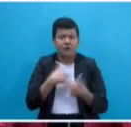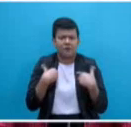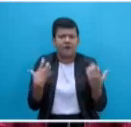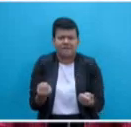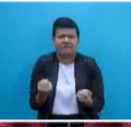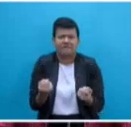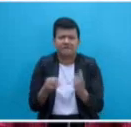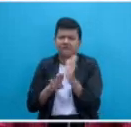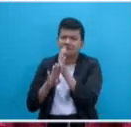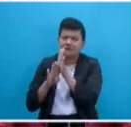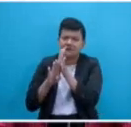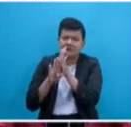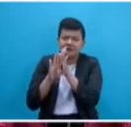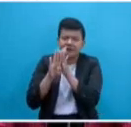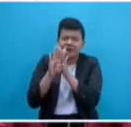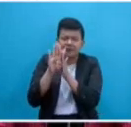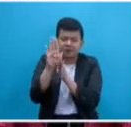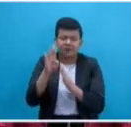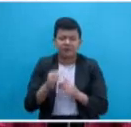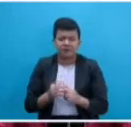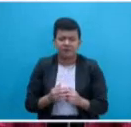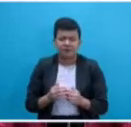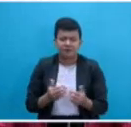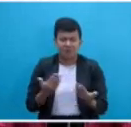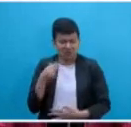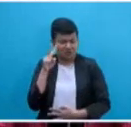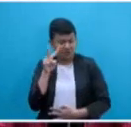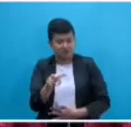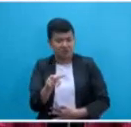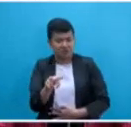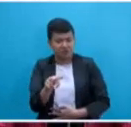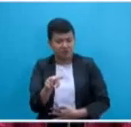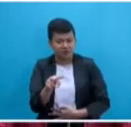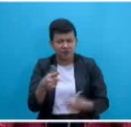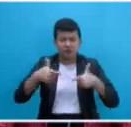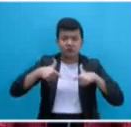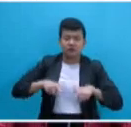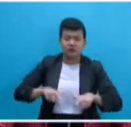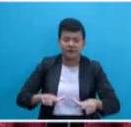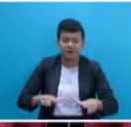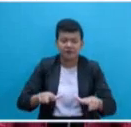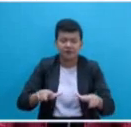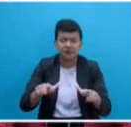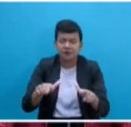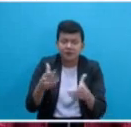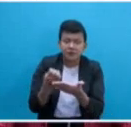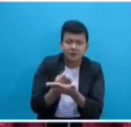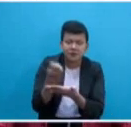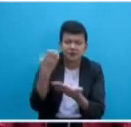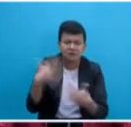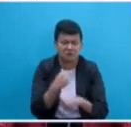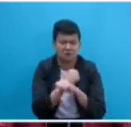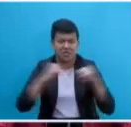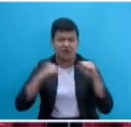history. As the journeys of many of the world's great democracies and economically powerful nations have taught us, the